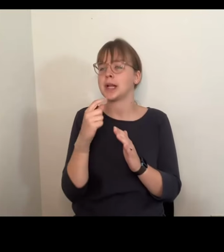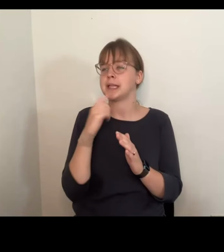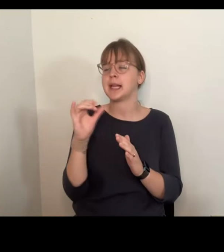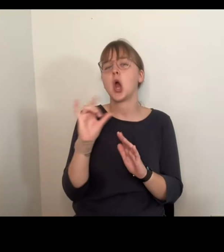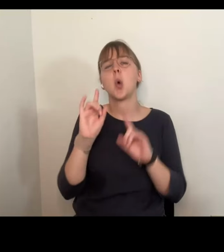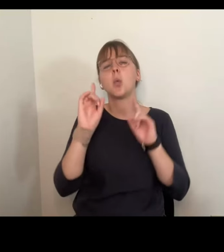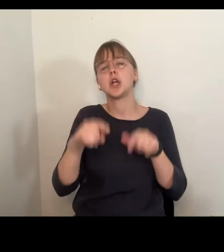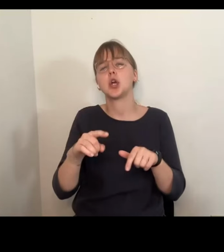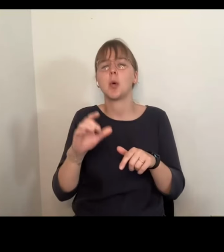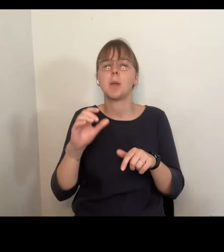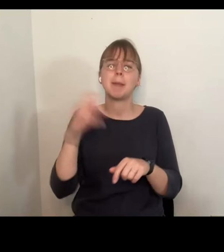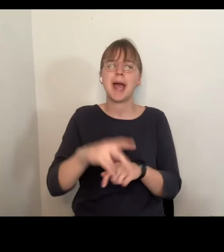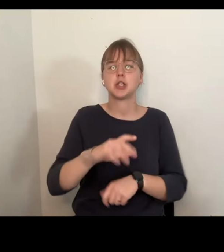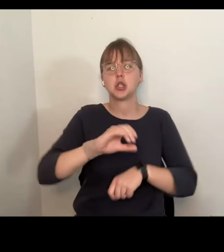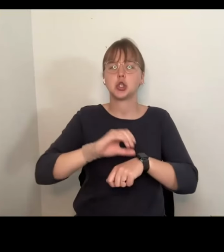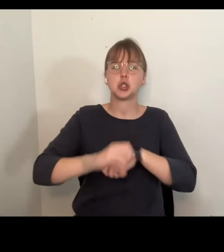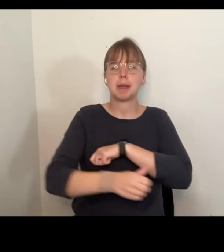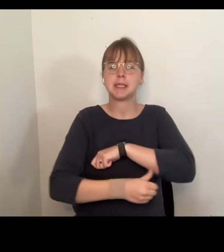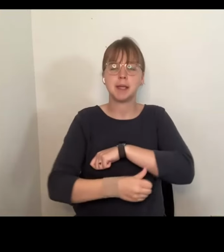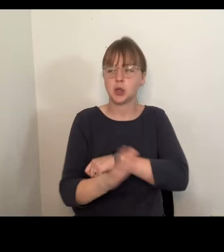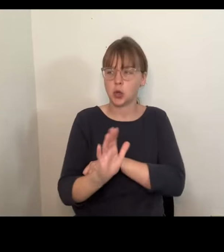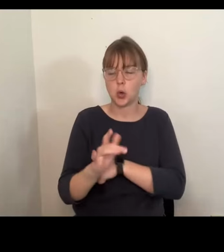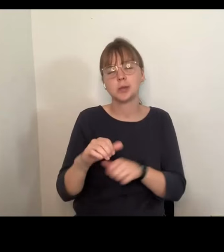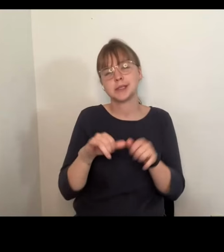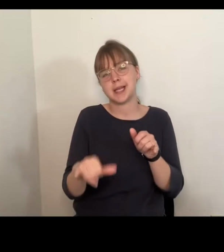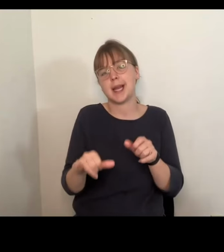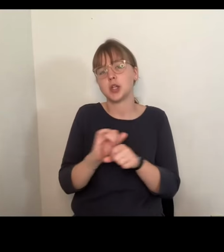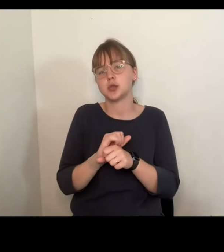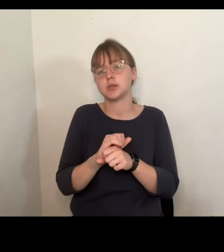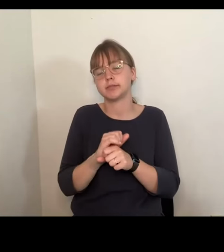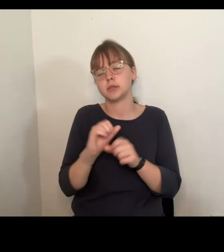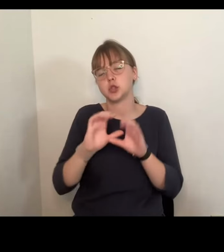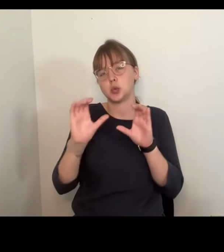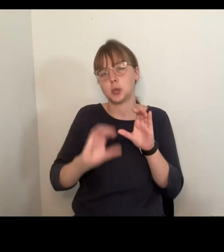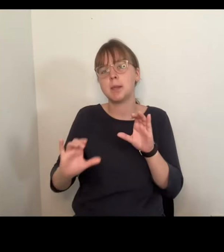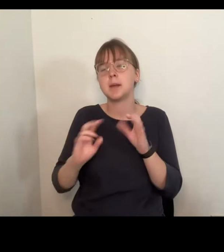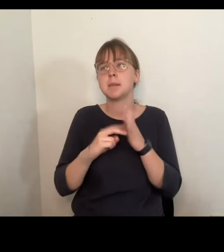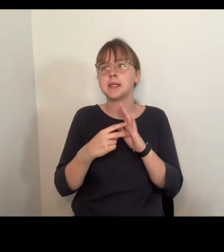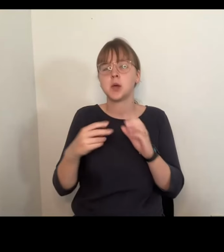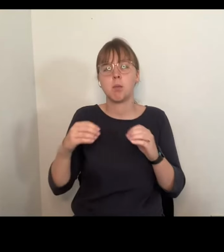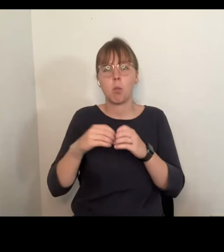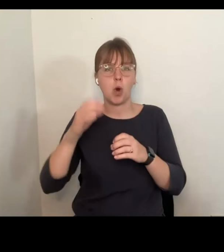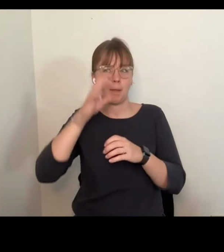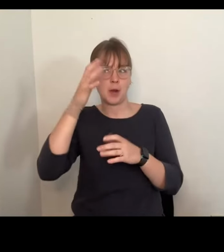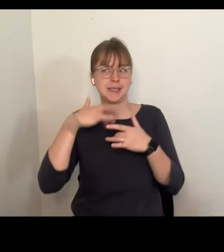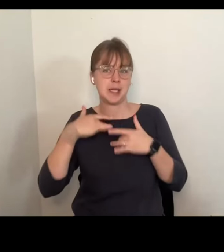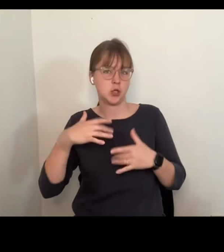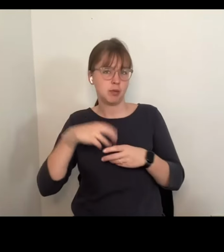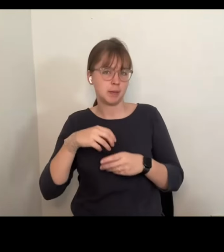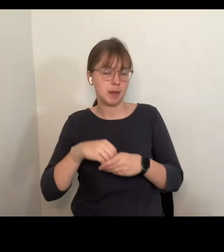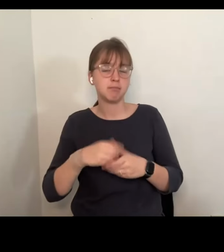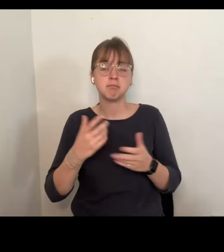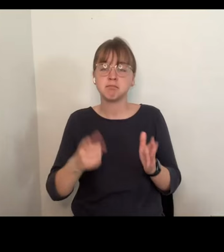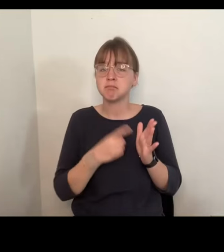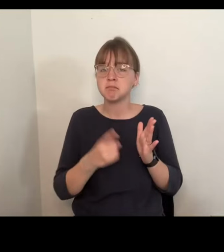church basement now. So we're still staying on Zoom. That's why we have so many of those. And that has been consistent. I mean, it wanes a little over the summer